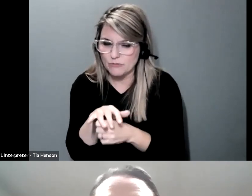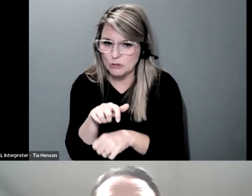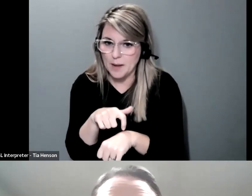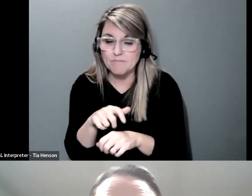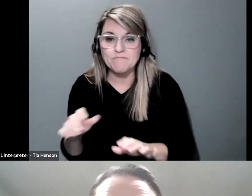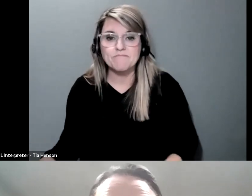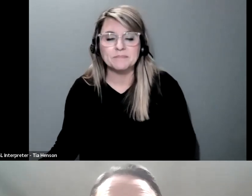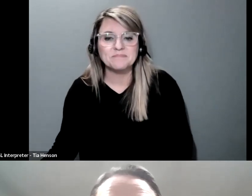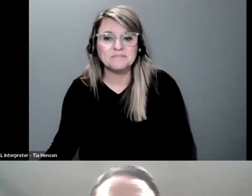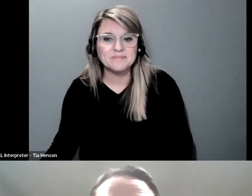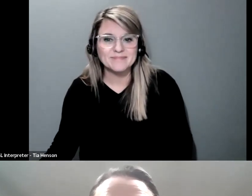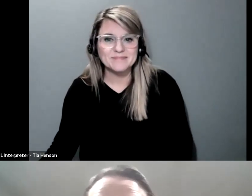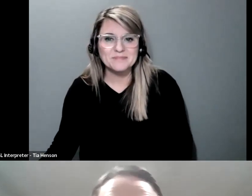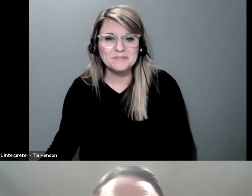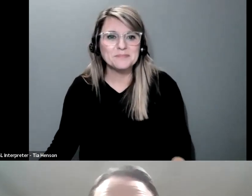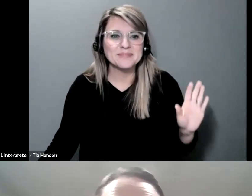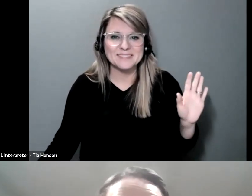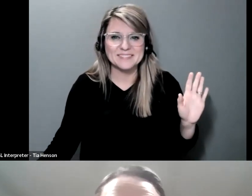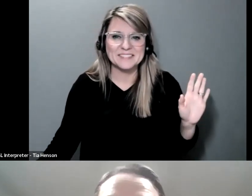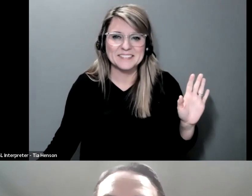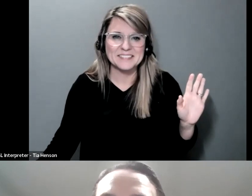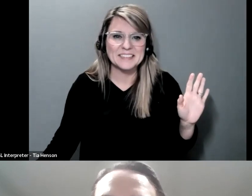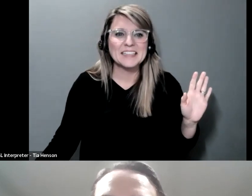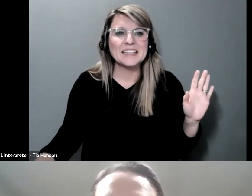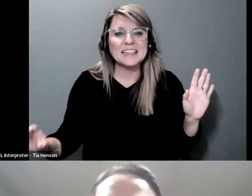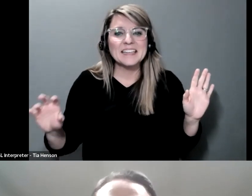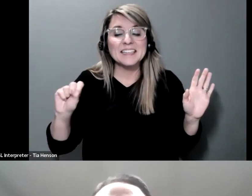gonna do this as a therapist because that's probably like Stephanie's probably like, I don't know.